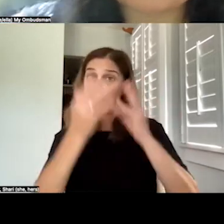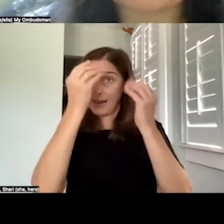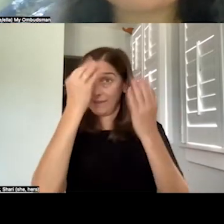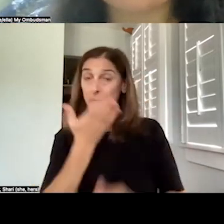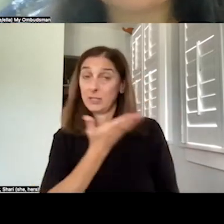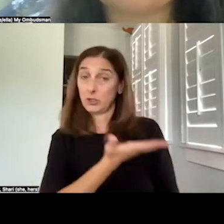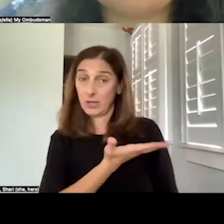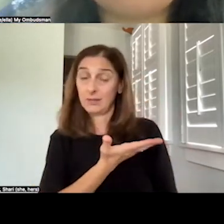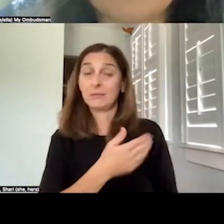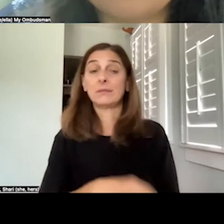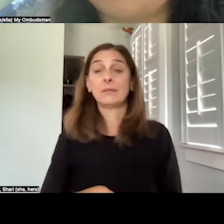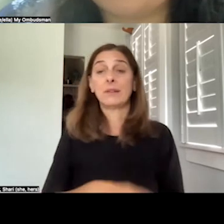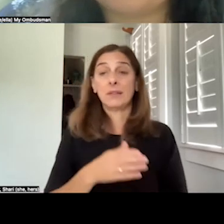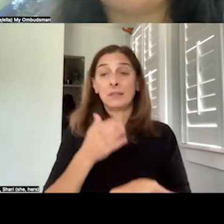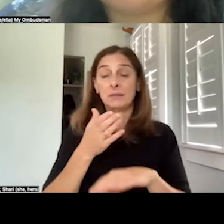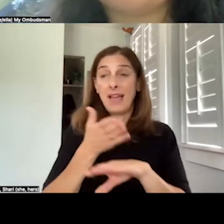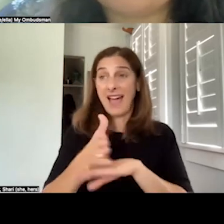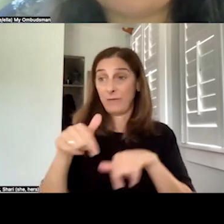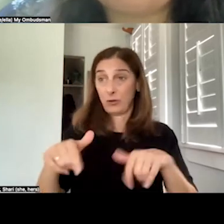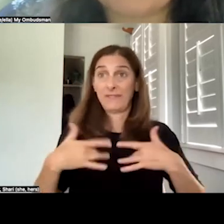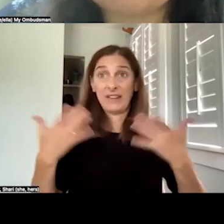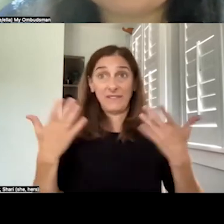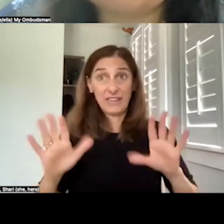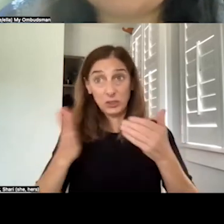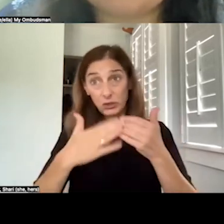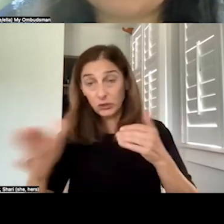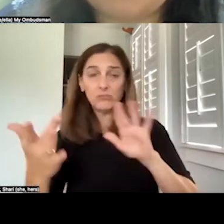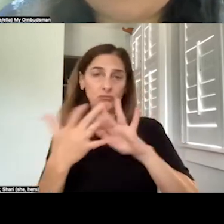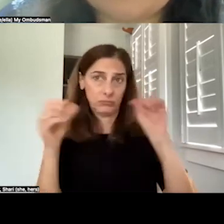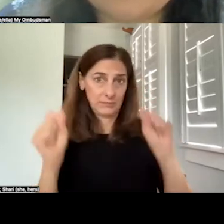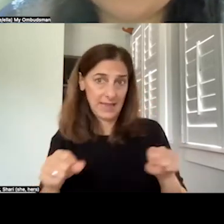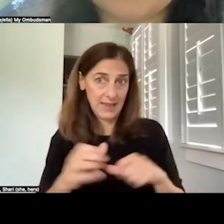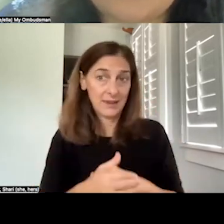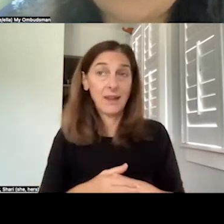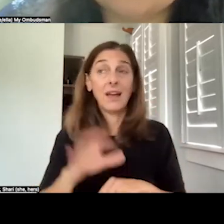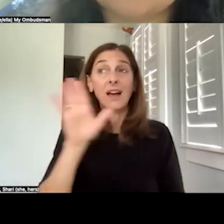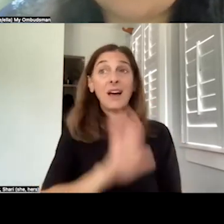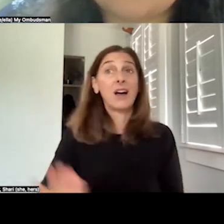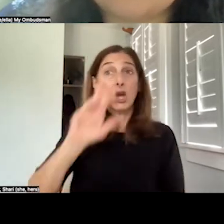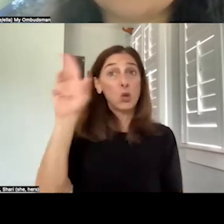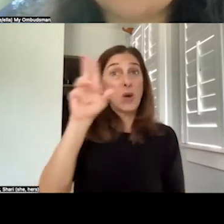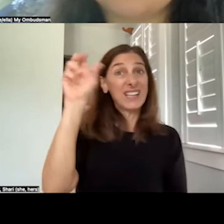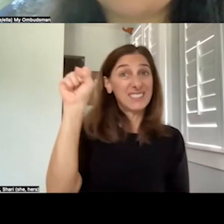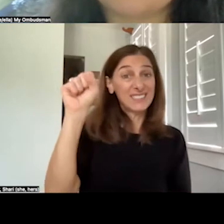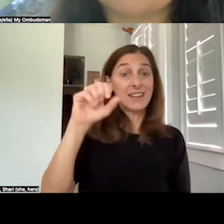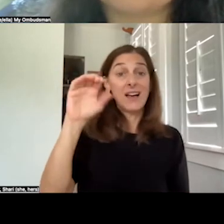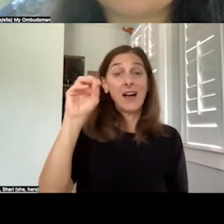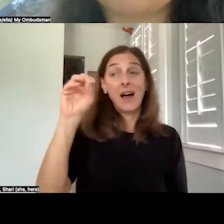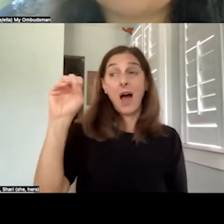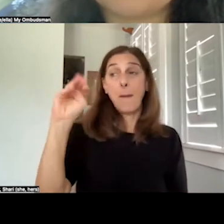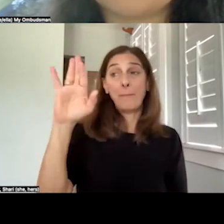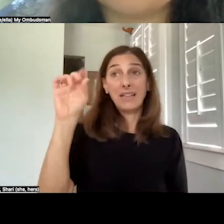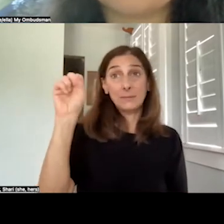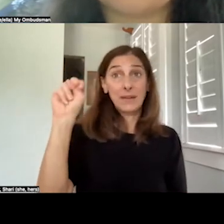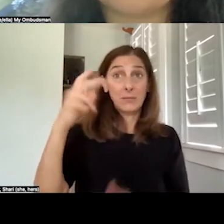information. We are the only healthcare ombudsman program in the country that has a